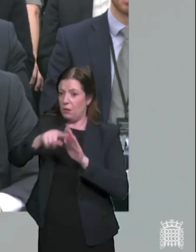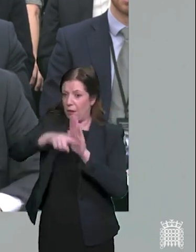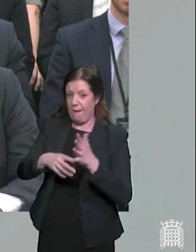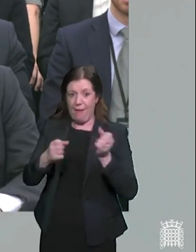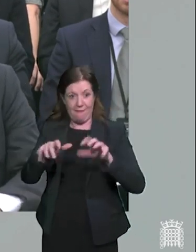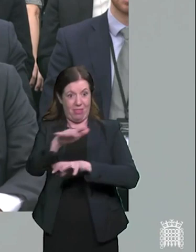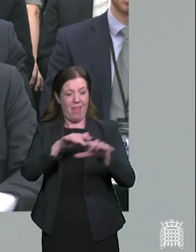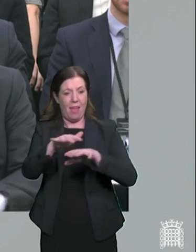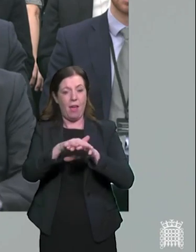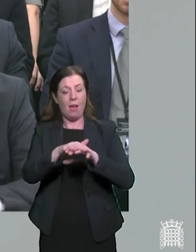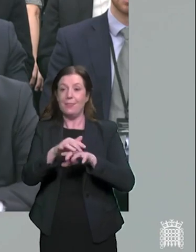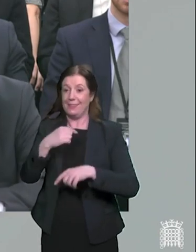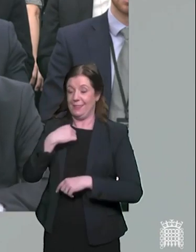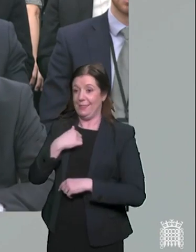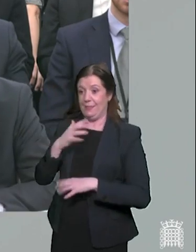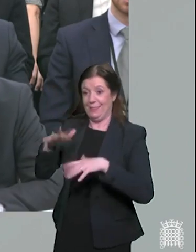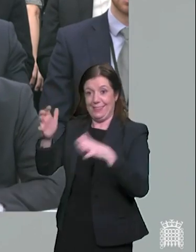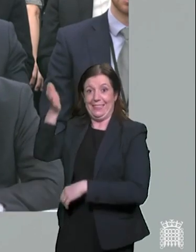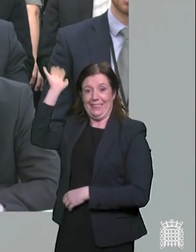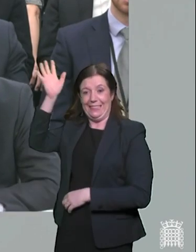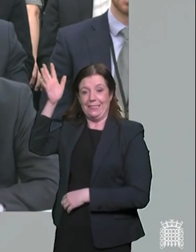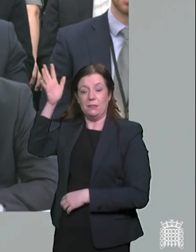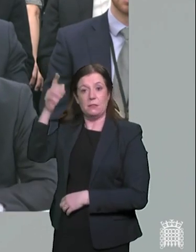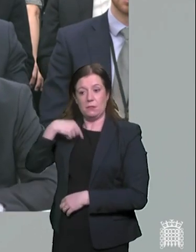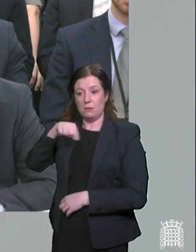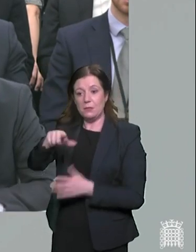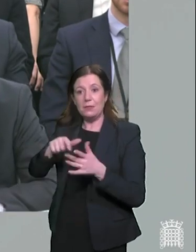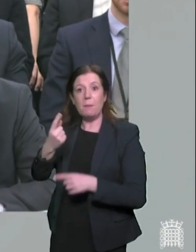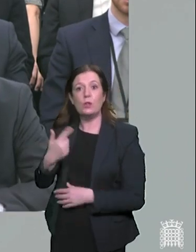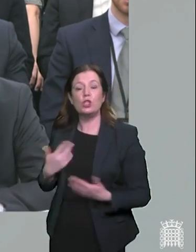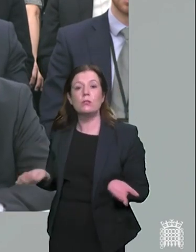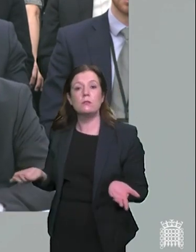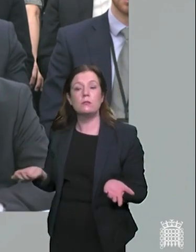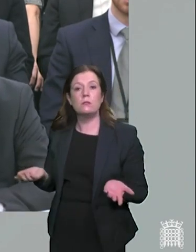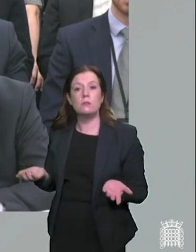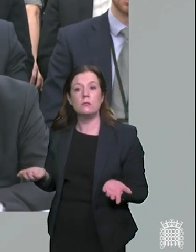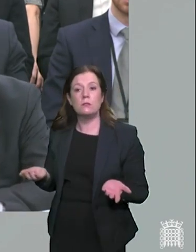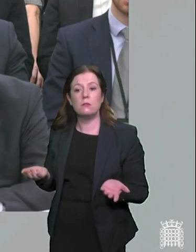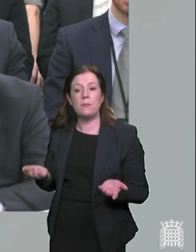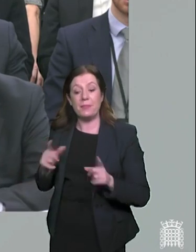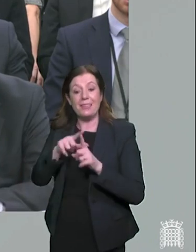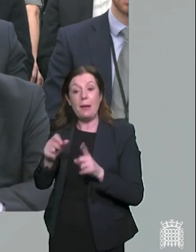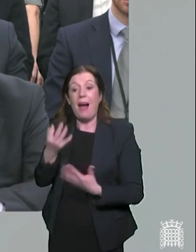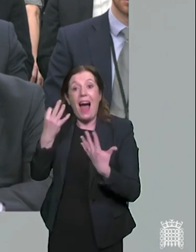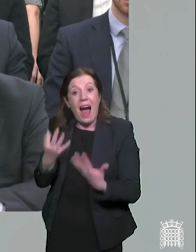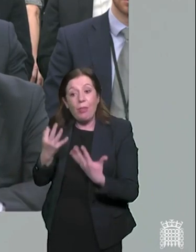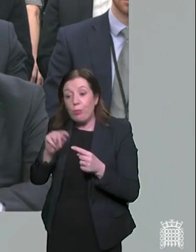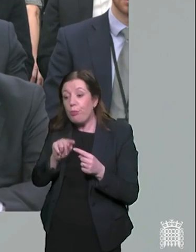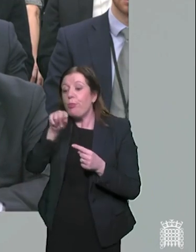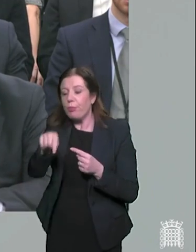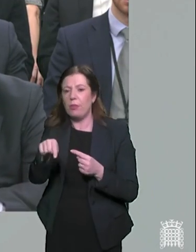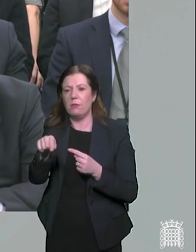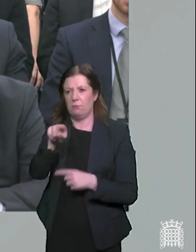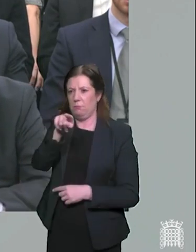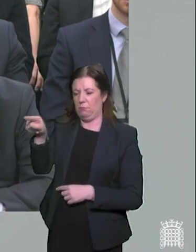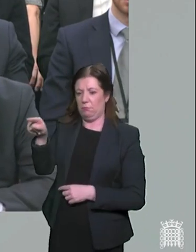the guidance. And that's why I said what I said on December the 1st. As for my statements on December the 8th, the committee is